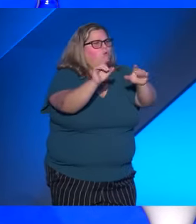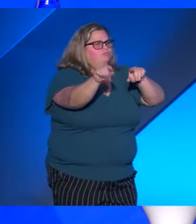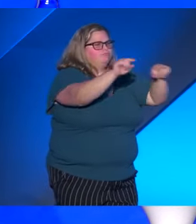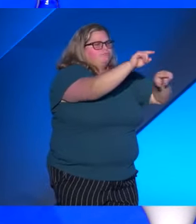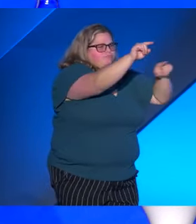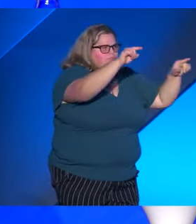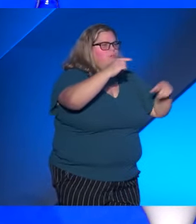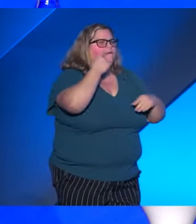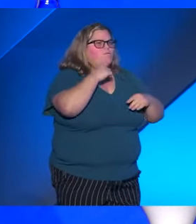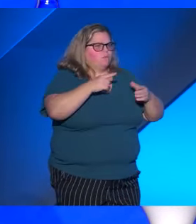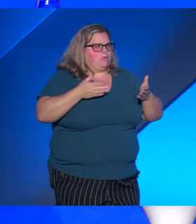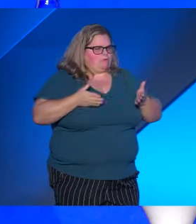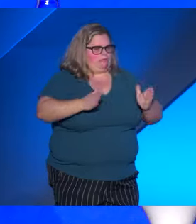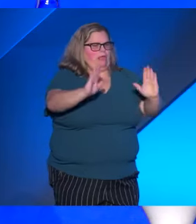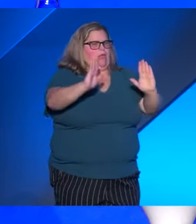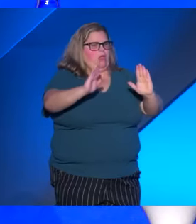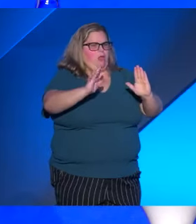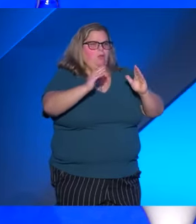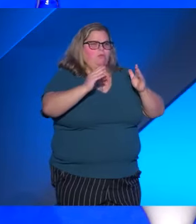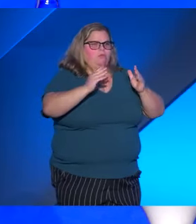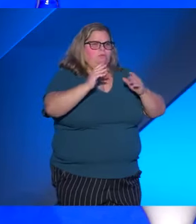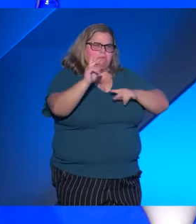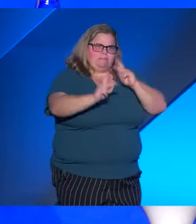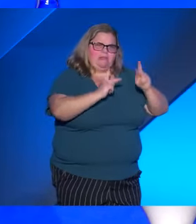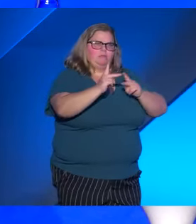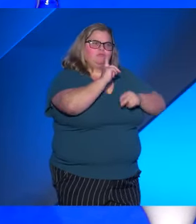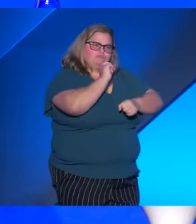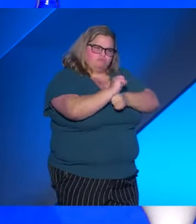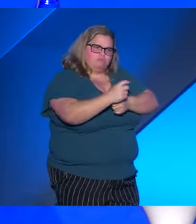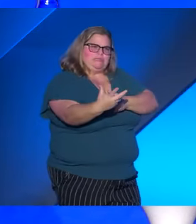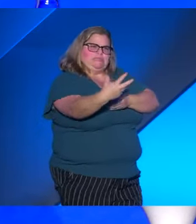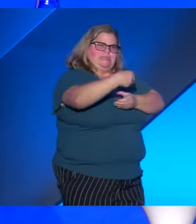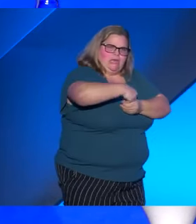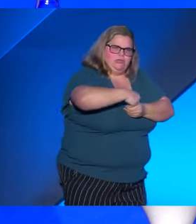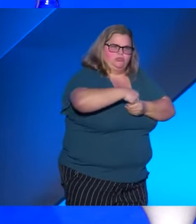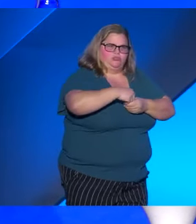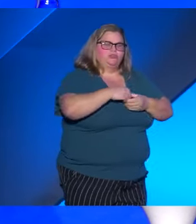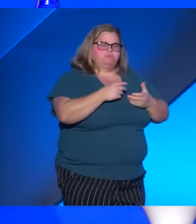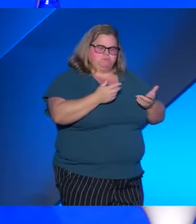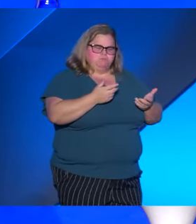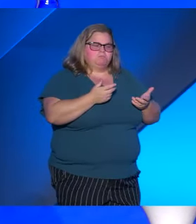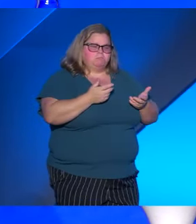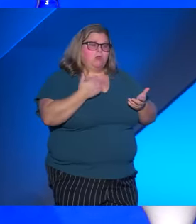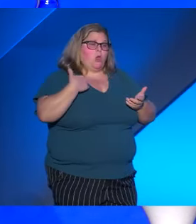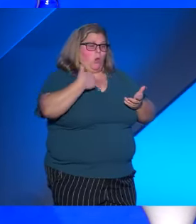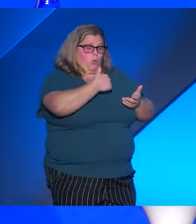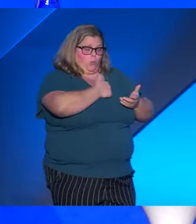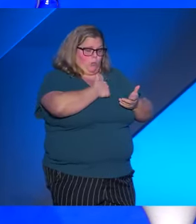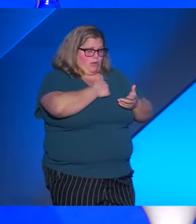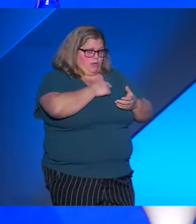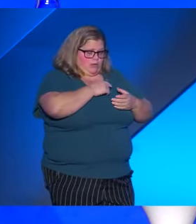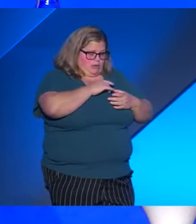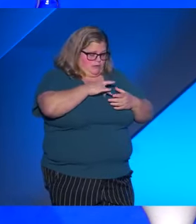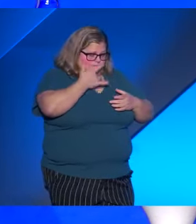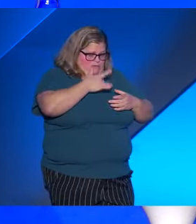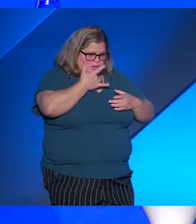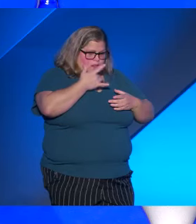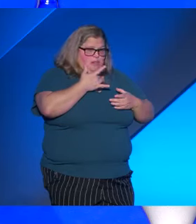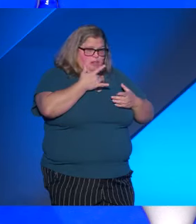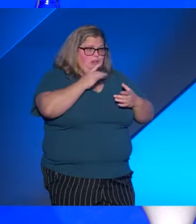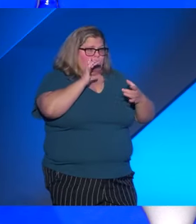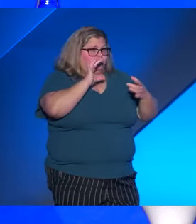step into a place of true engagement. You know, when we are wired to belong, we are wired